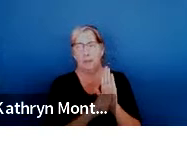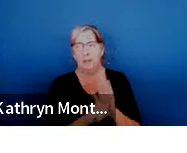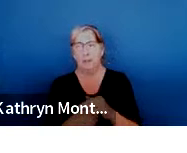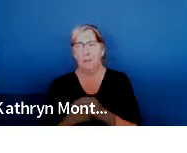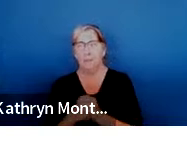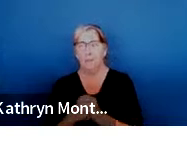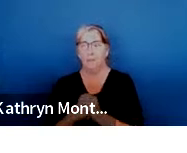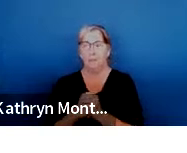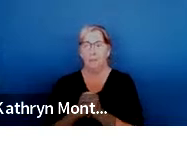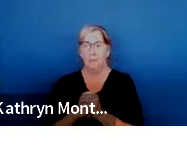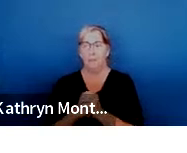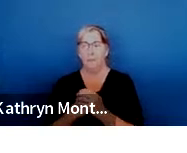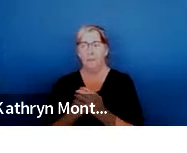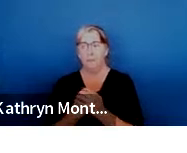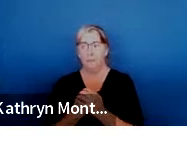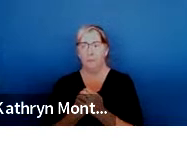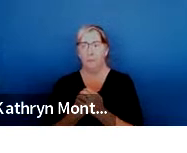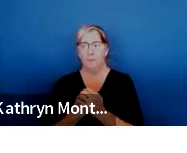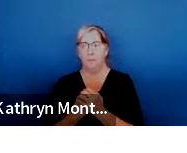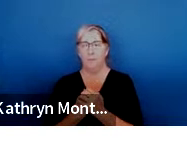Okay, next slide.